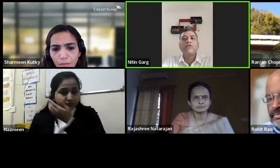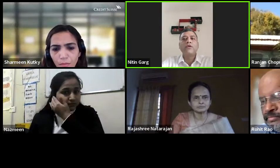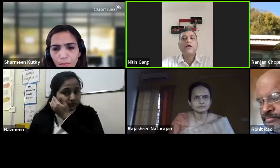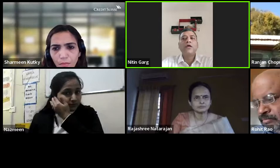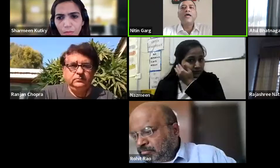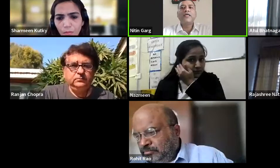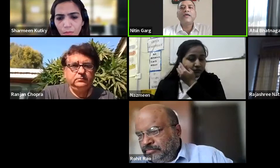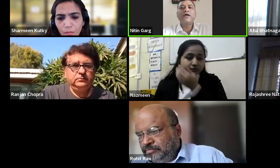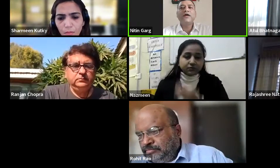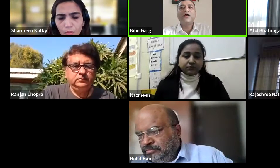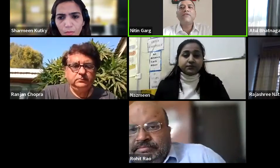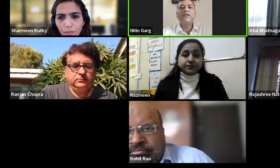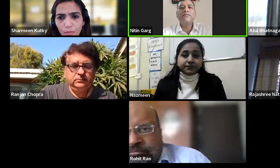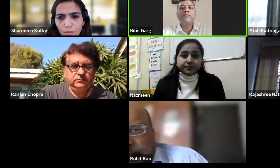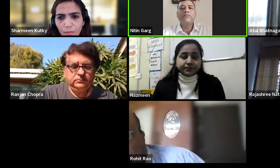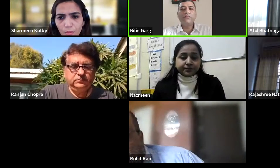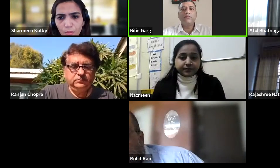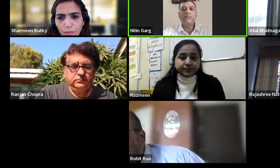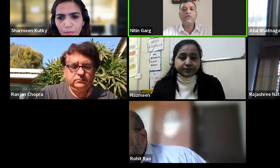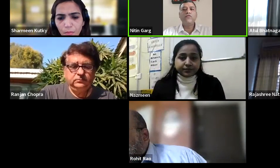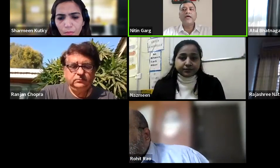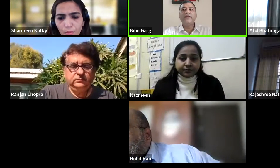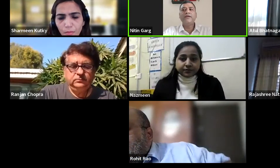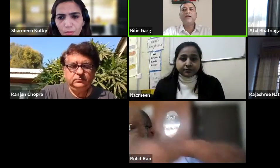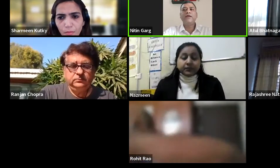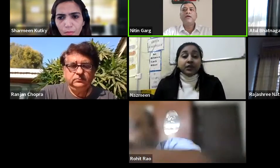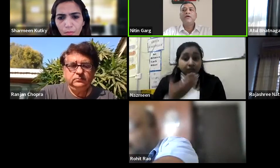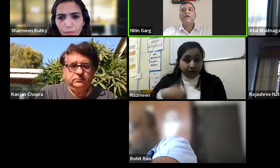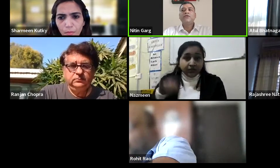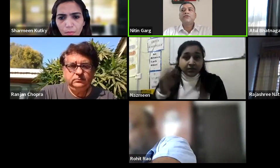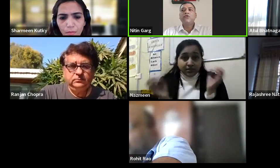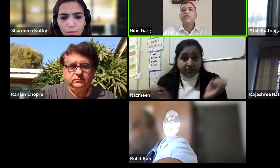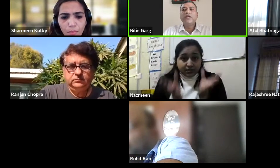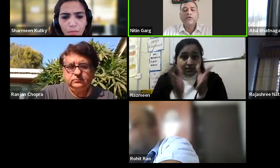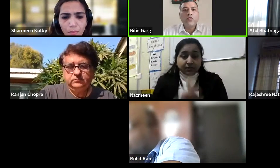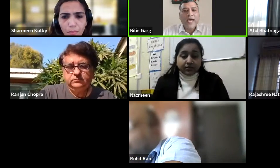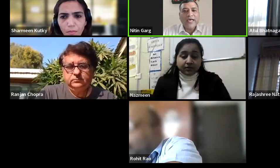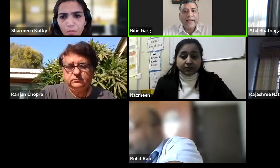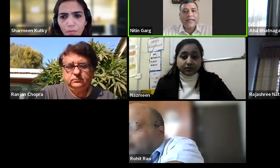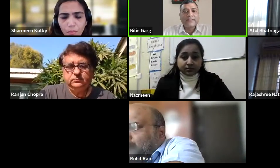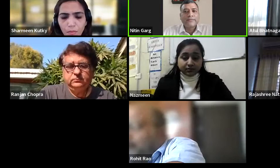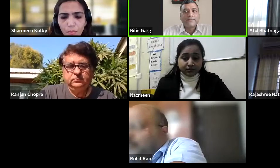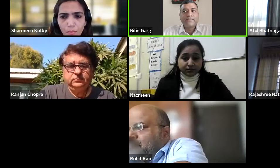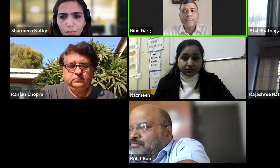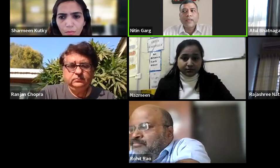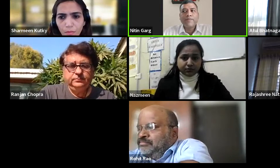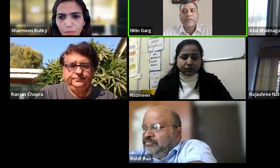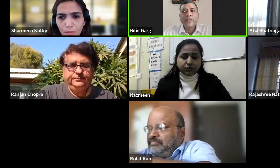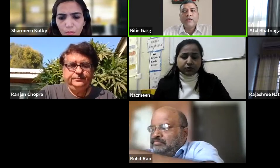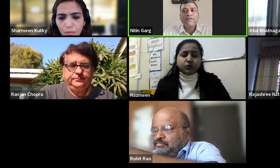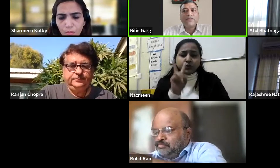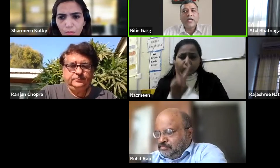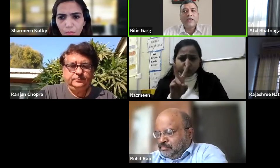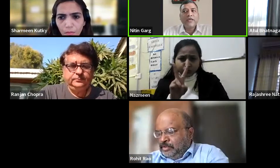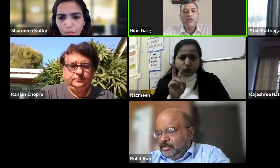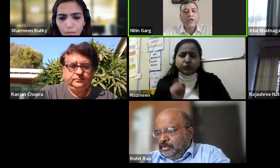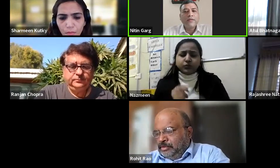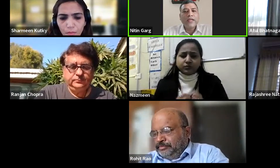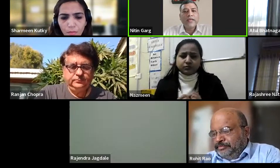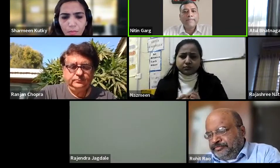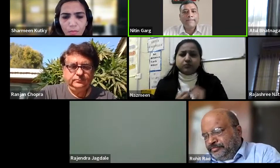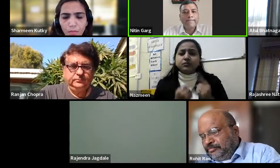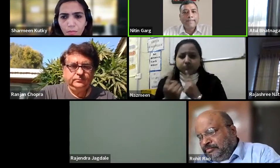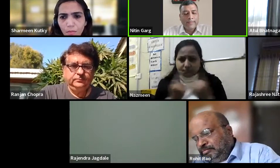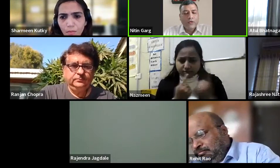So no, I think I will move ahead. So the two aspects which are key